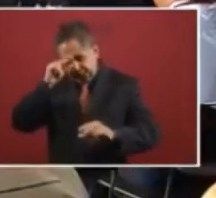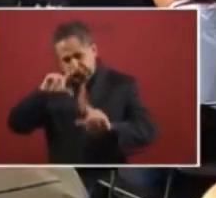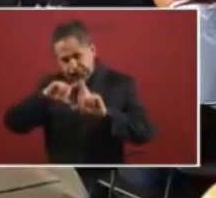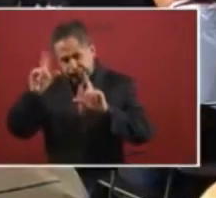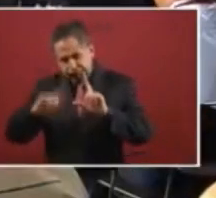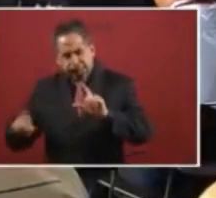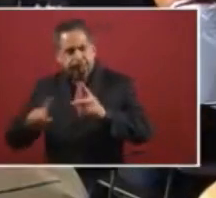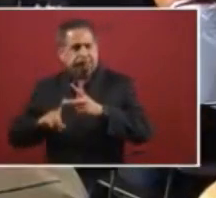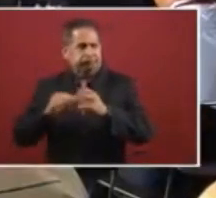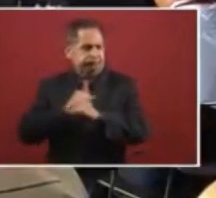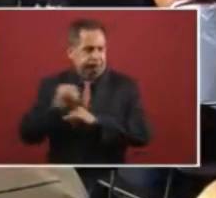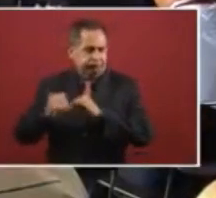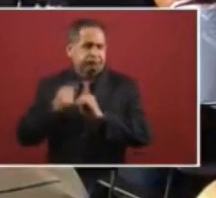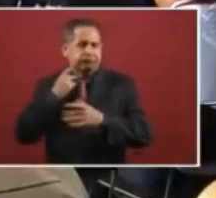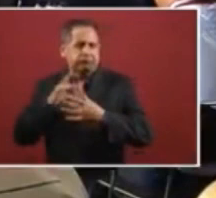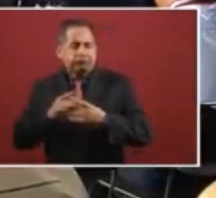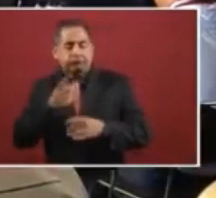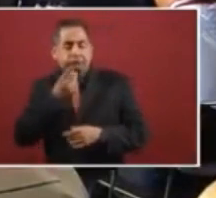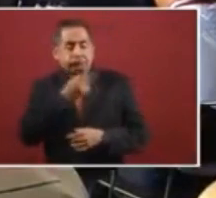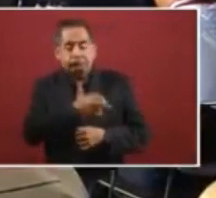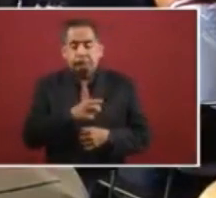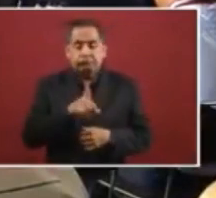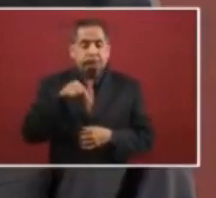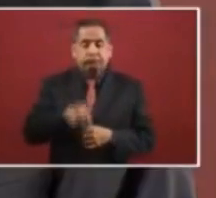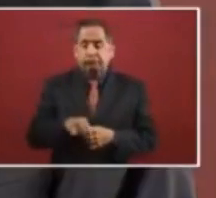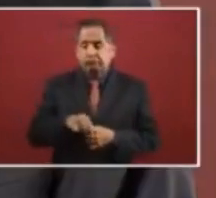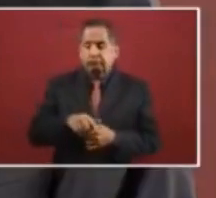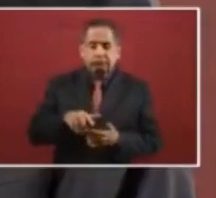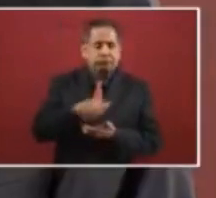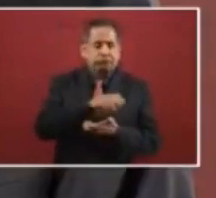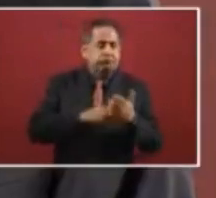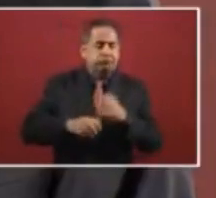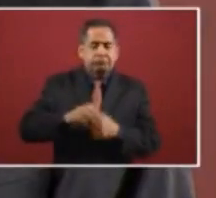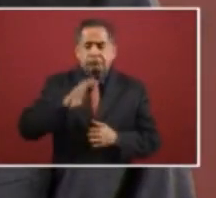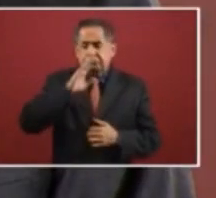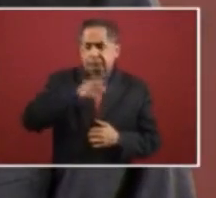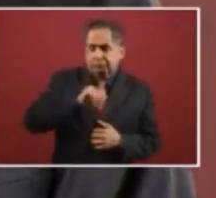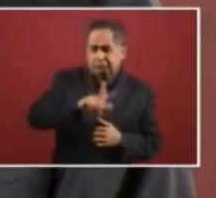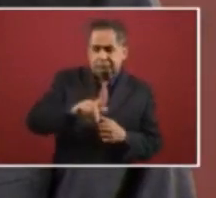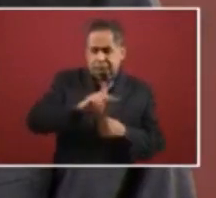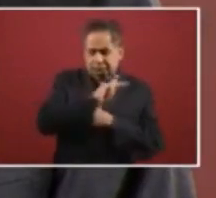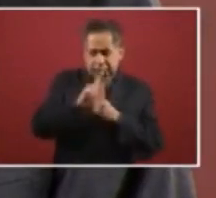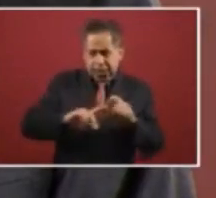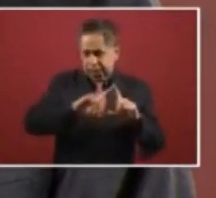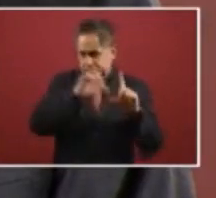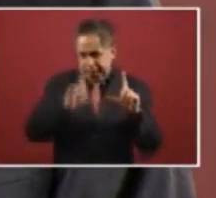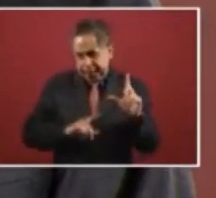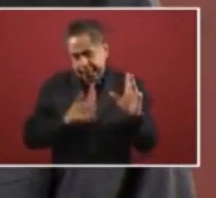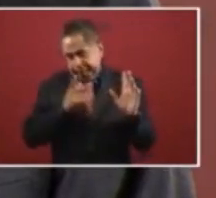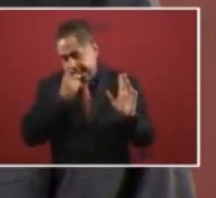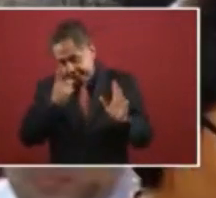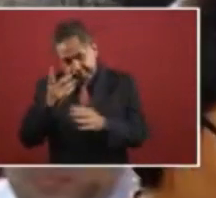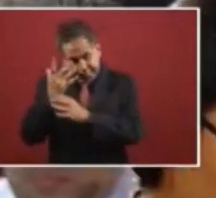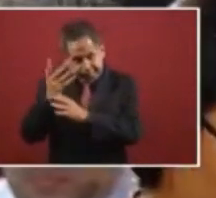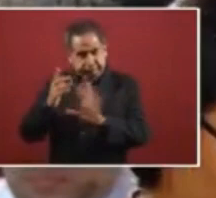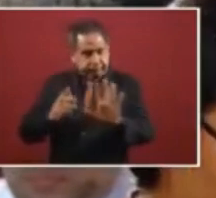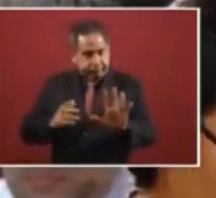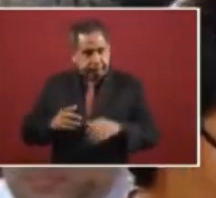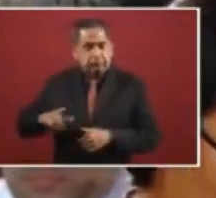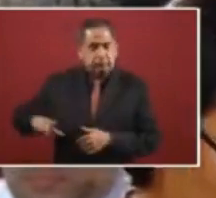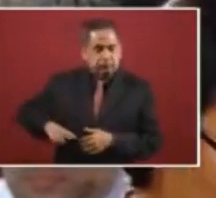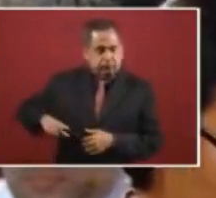así como políticos, dicen que las cosas están muy, they say muy mal that things país. Are going very en badly tanto, in our country.